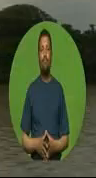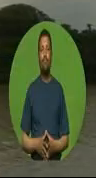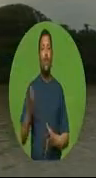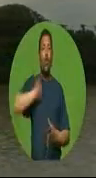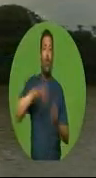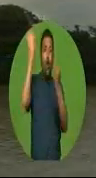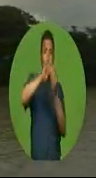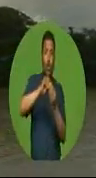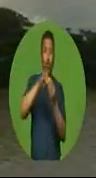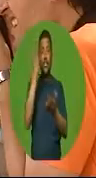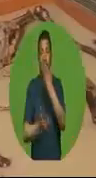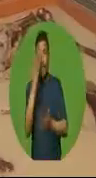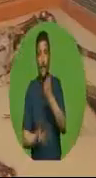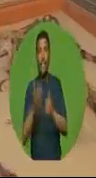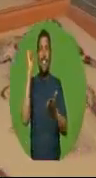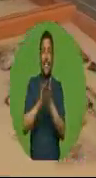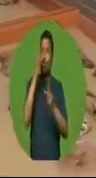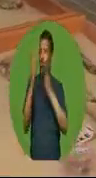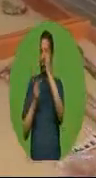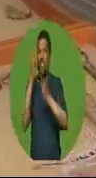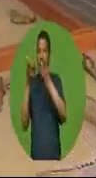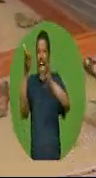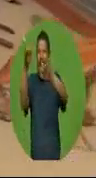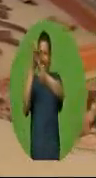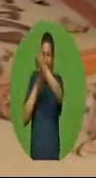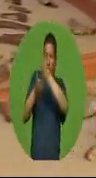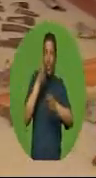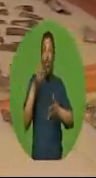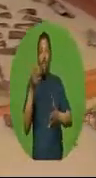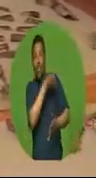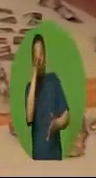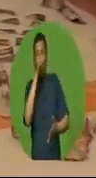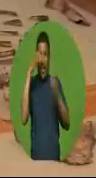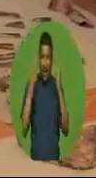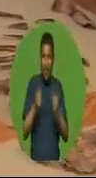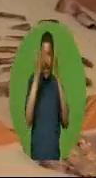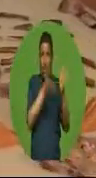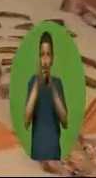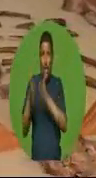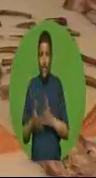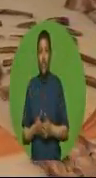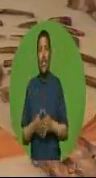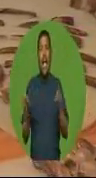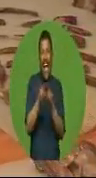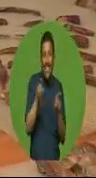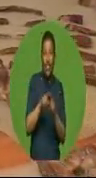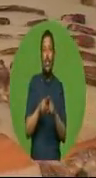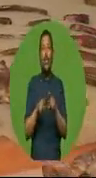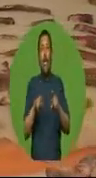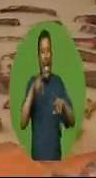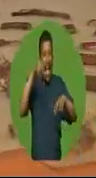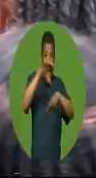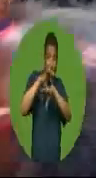We also discussed that the tourist attractions of Ethiopia could be categorized as